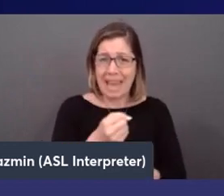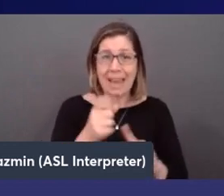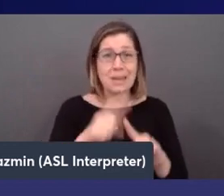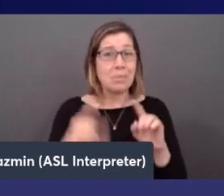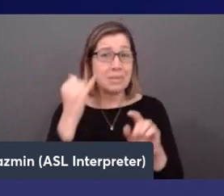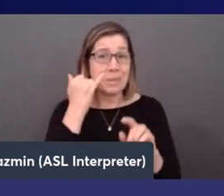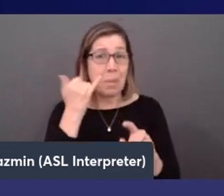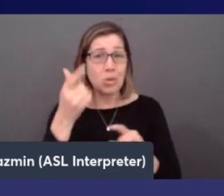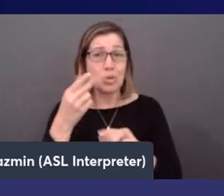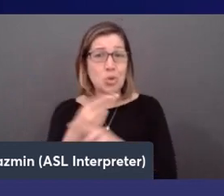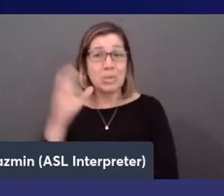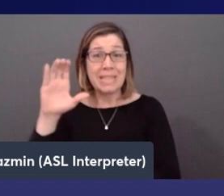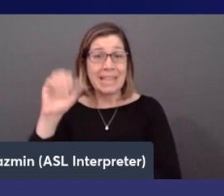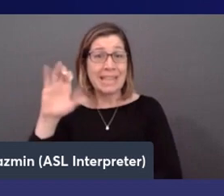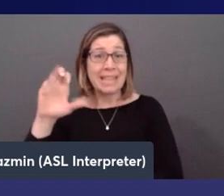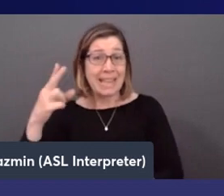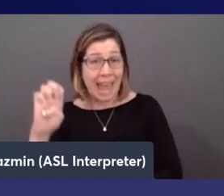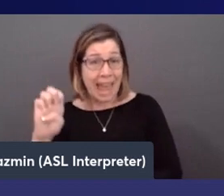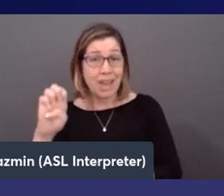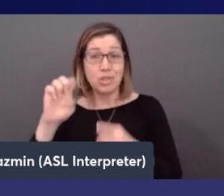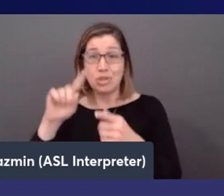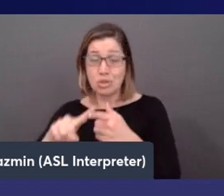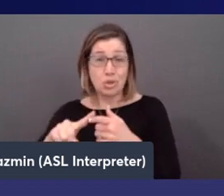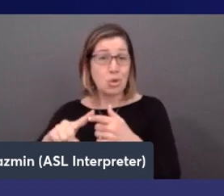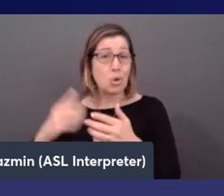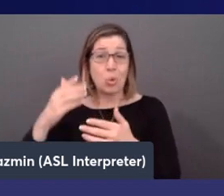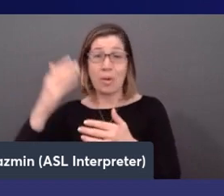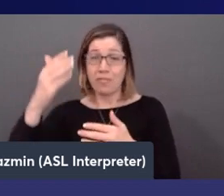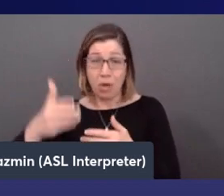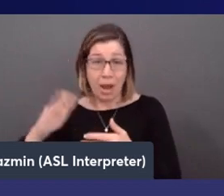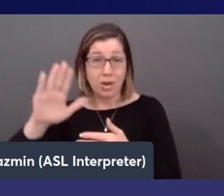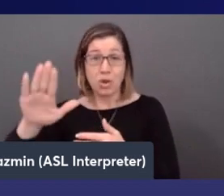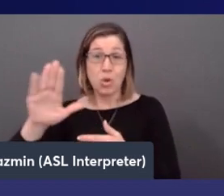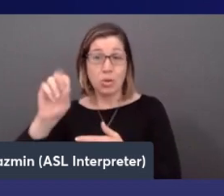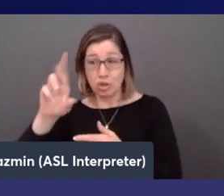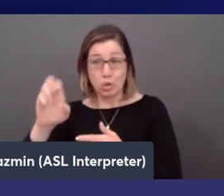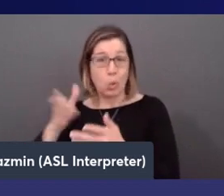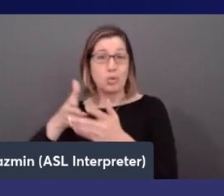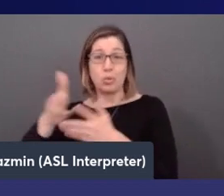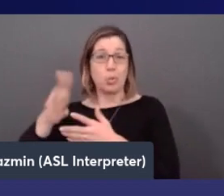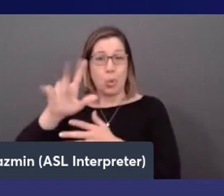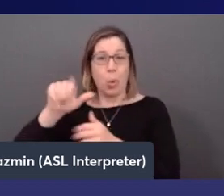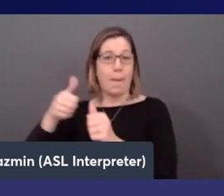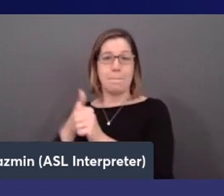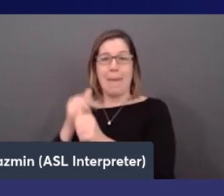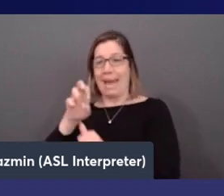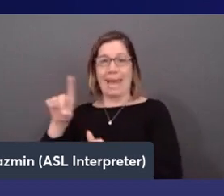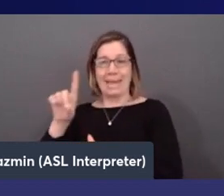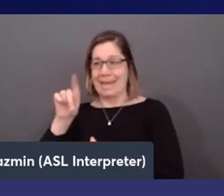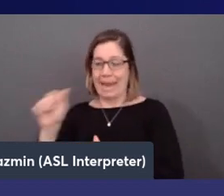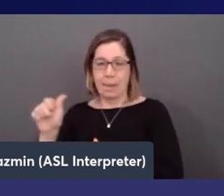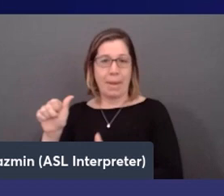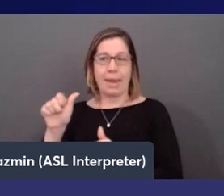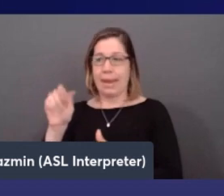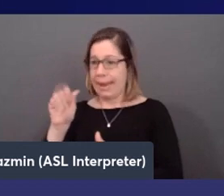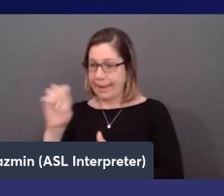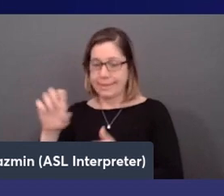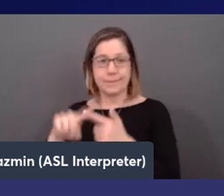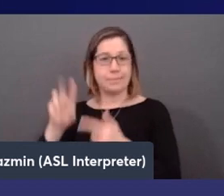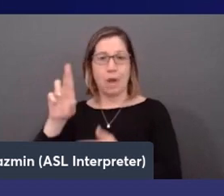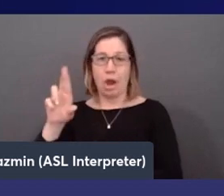a cache to front your source of truth, your backend database, whatever that might be, RDS, DocumentDB,